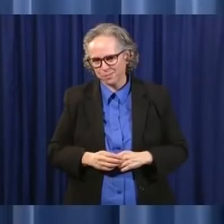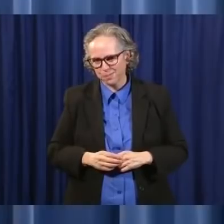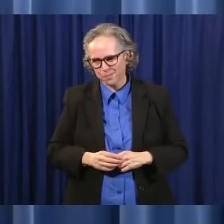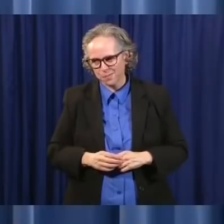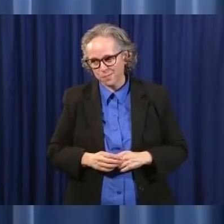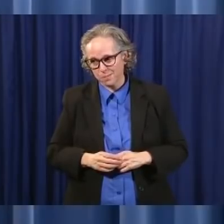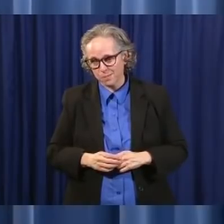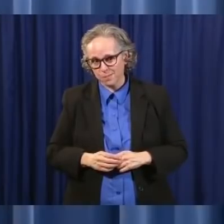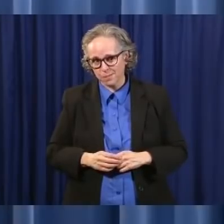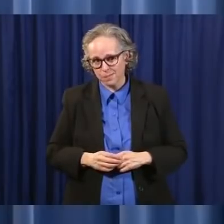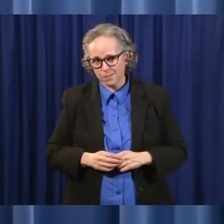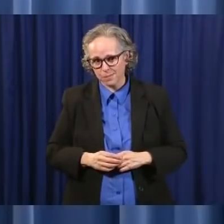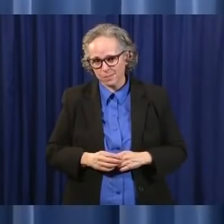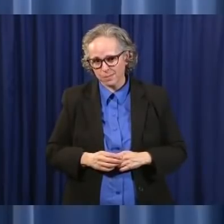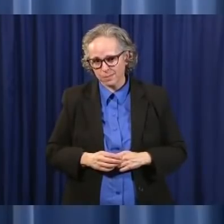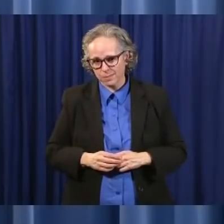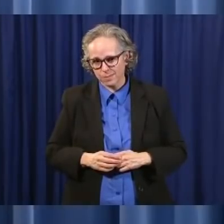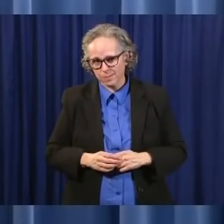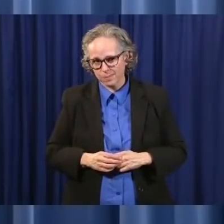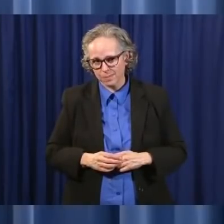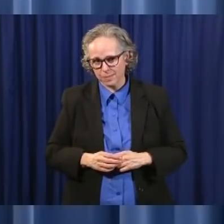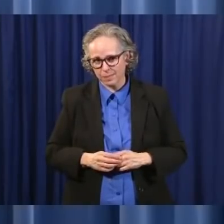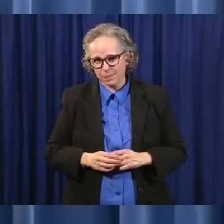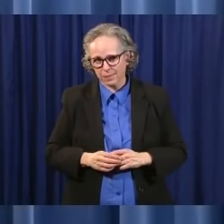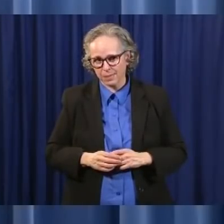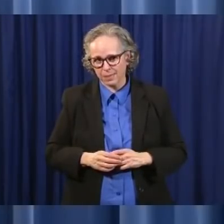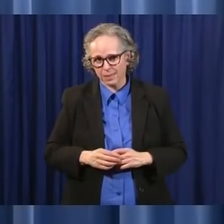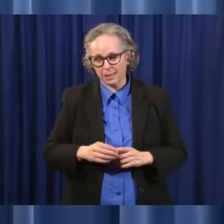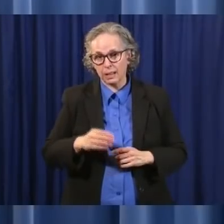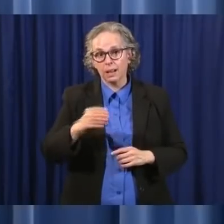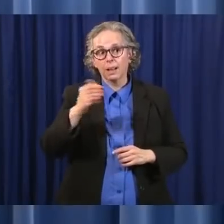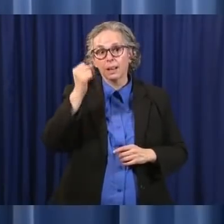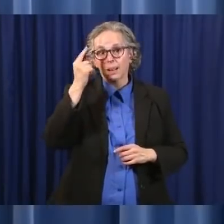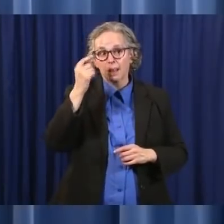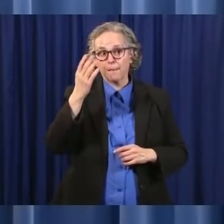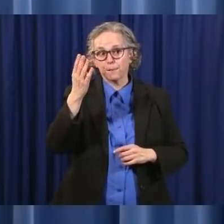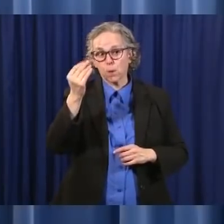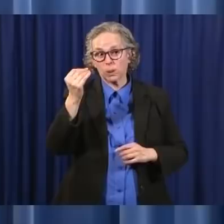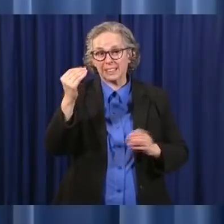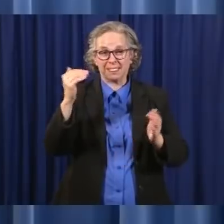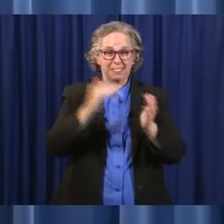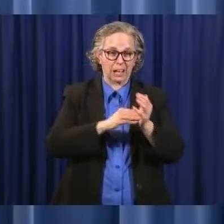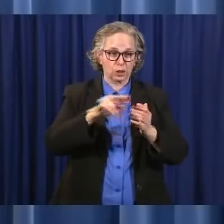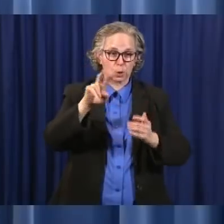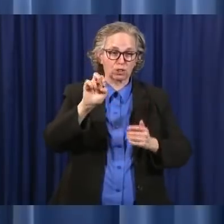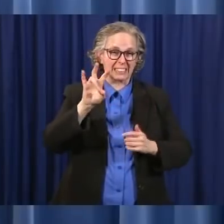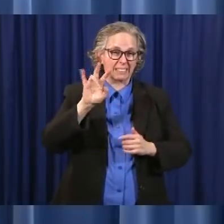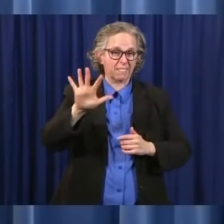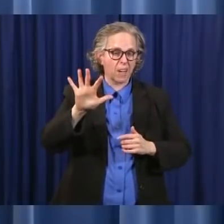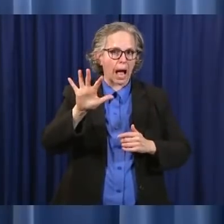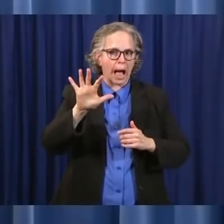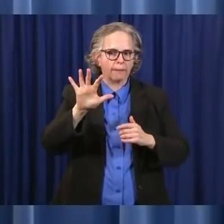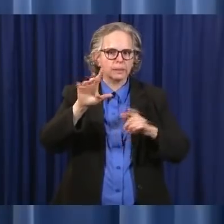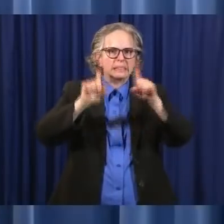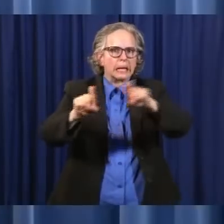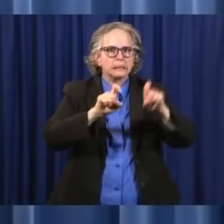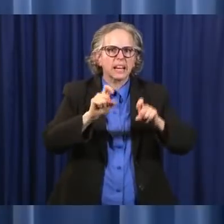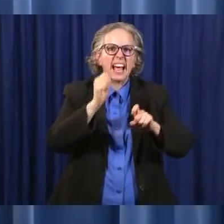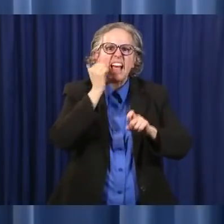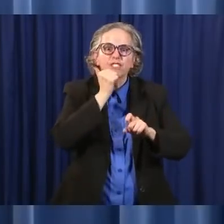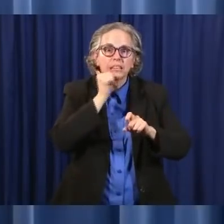We're now at a capacity of 14,275 a day, but that is going up. In a couple weeks, we should be